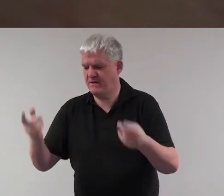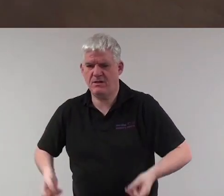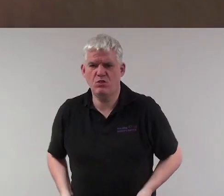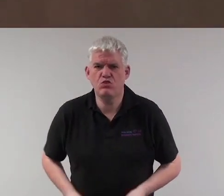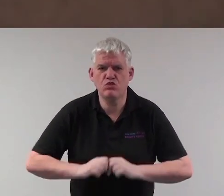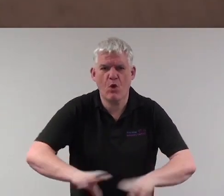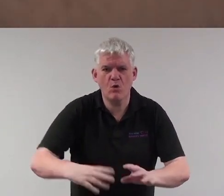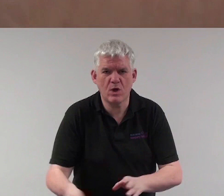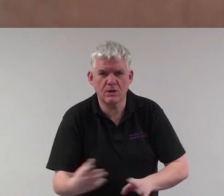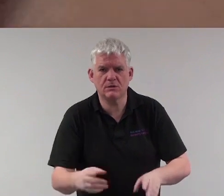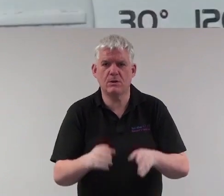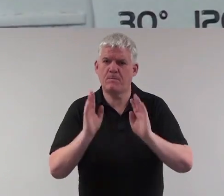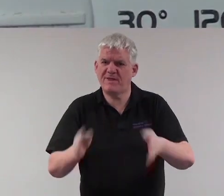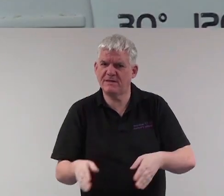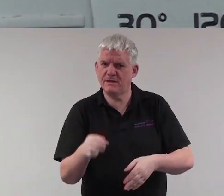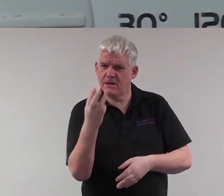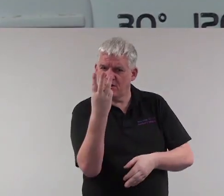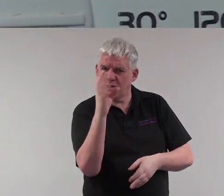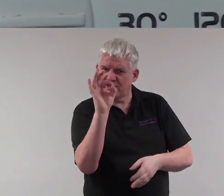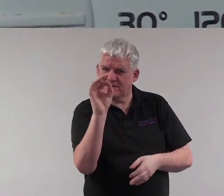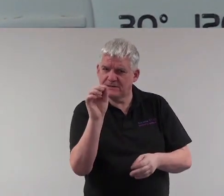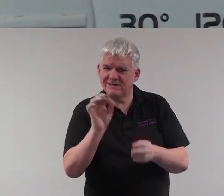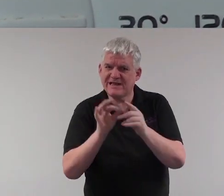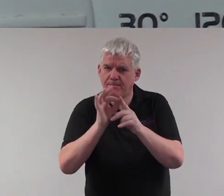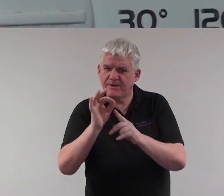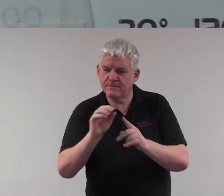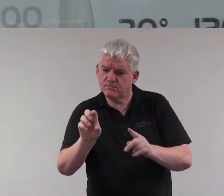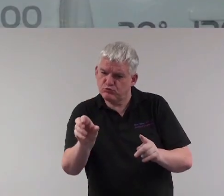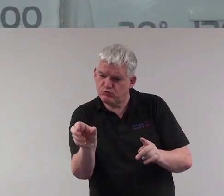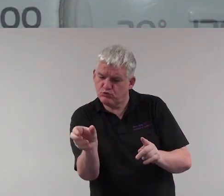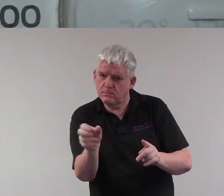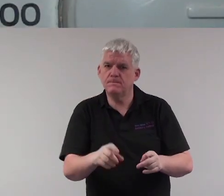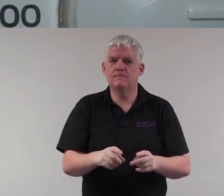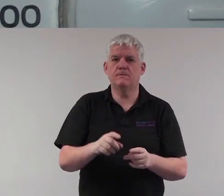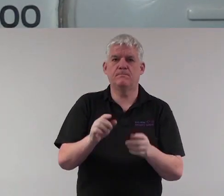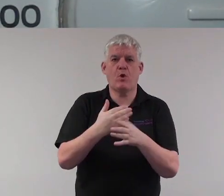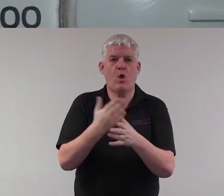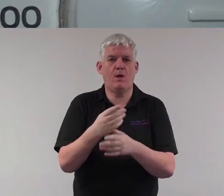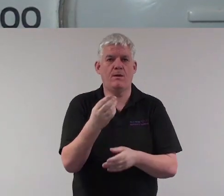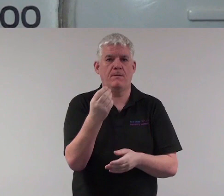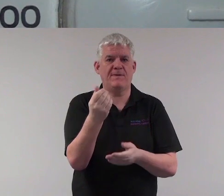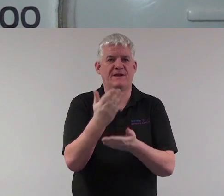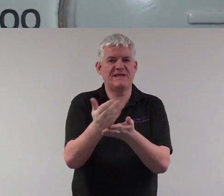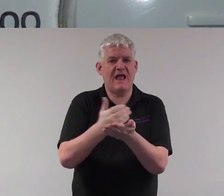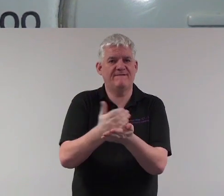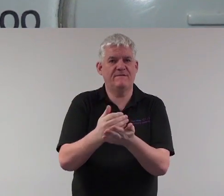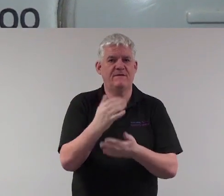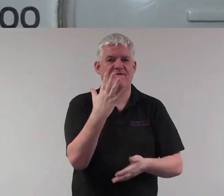and closes the door. This will save you around 57% of the energy you use each